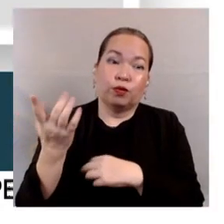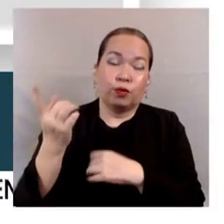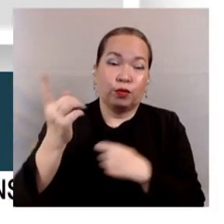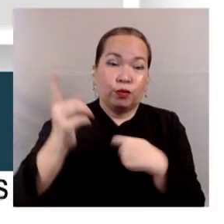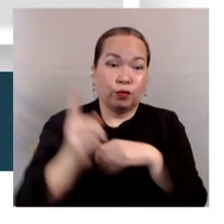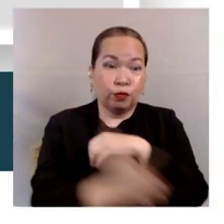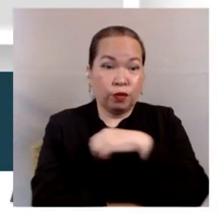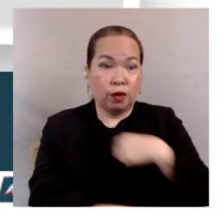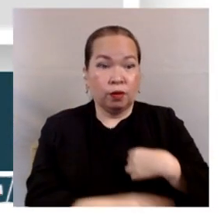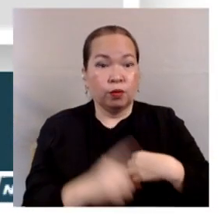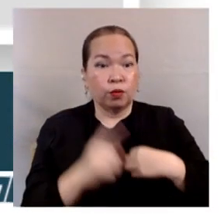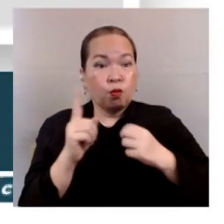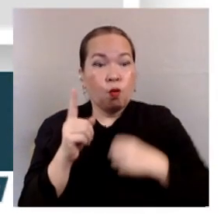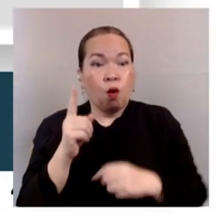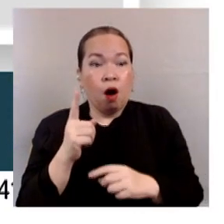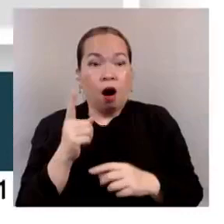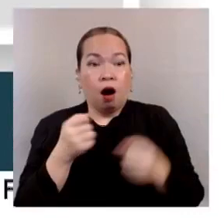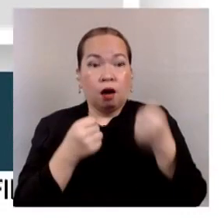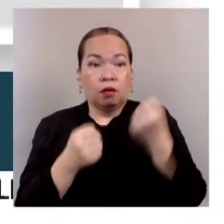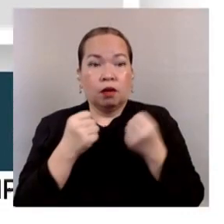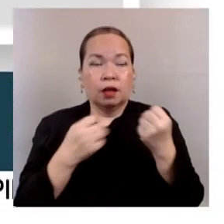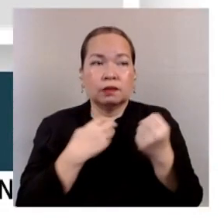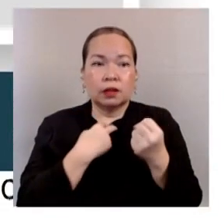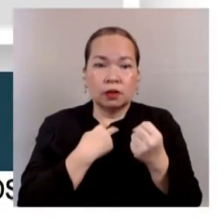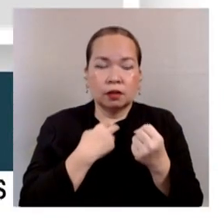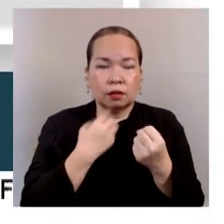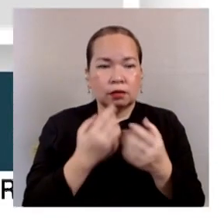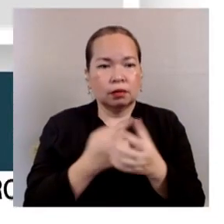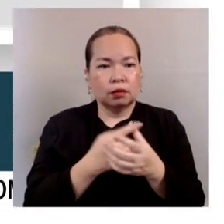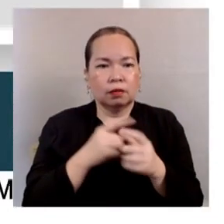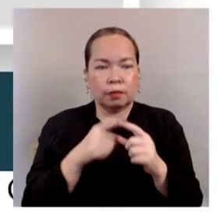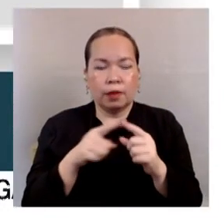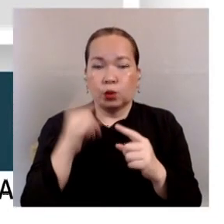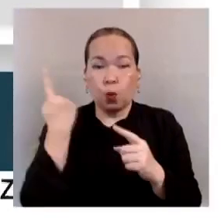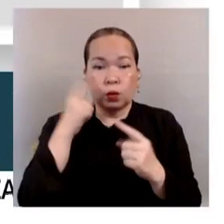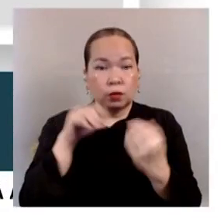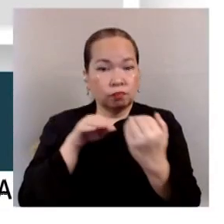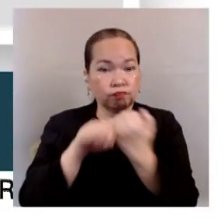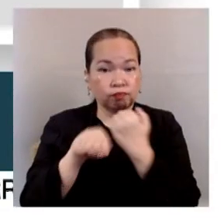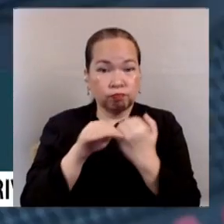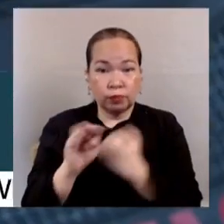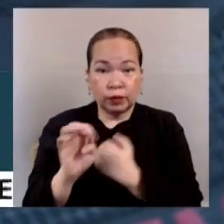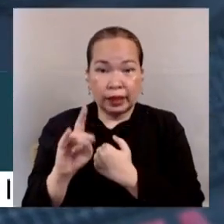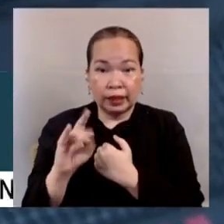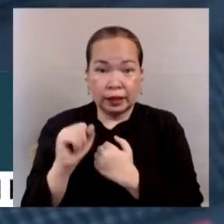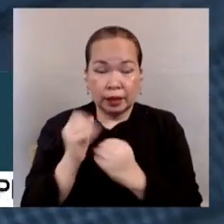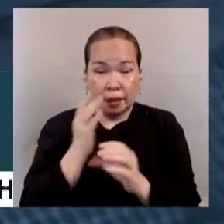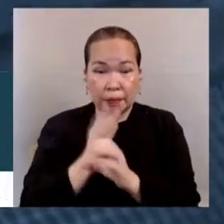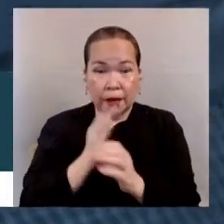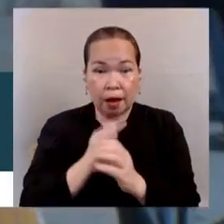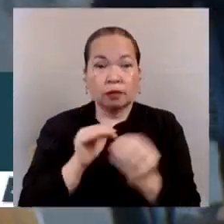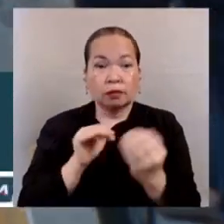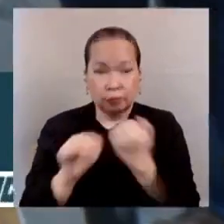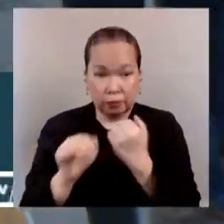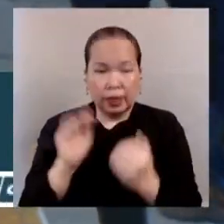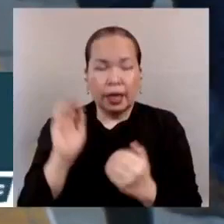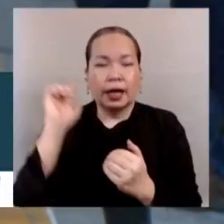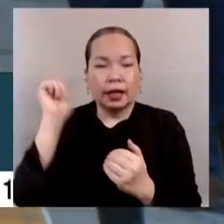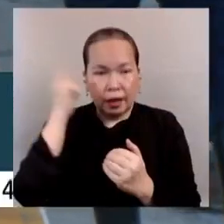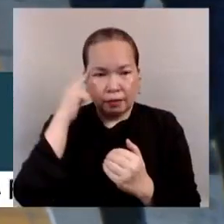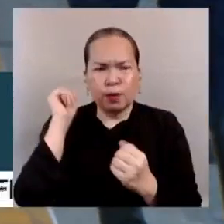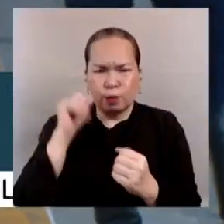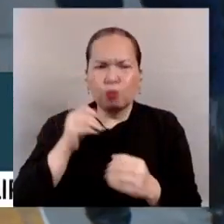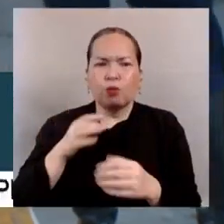contest the issued ticket. Only the EDSA bus carousel unit, emergency vehicles, and government vehicles are allowed to fly the